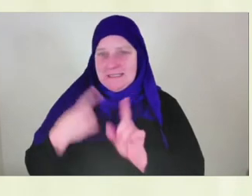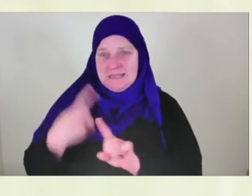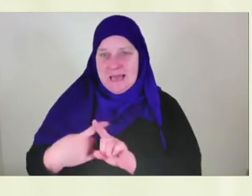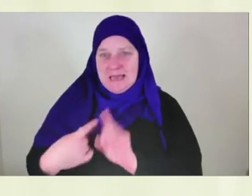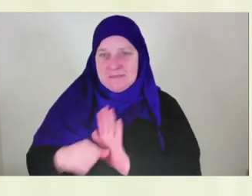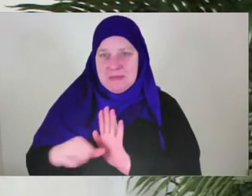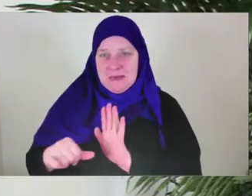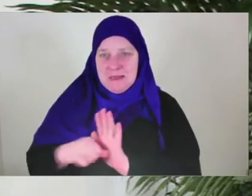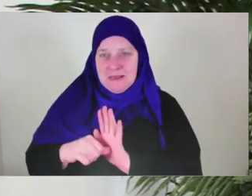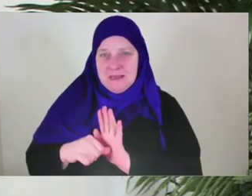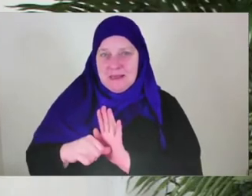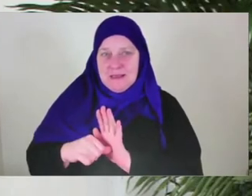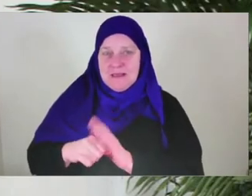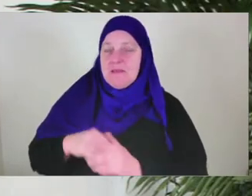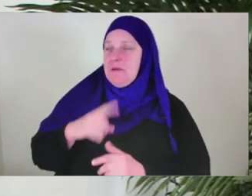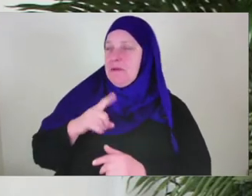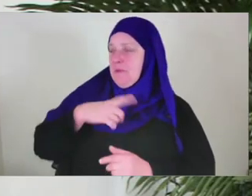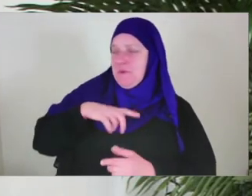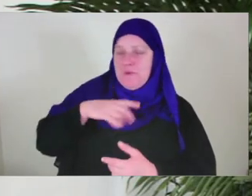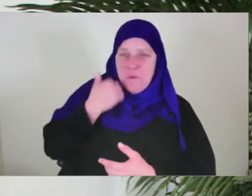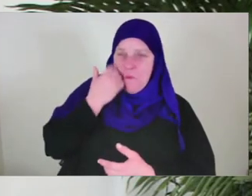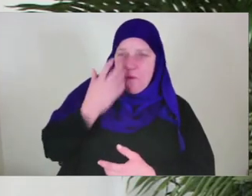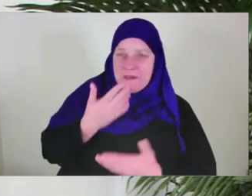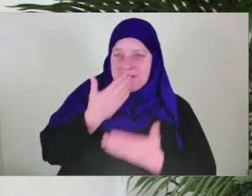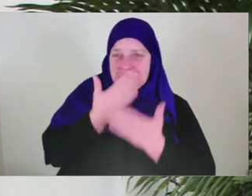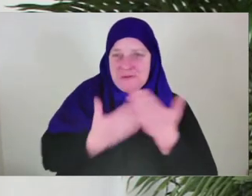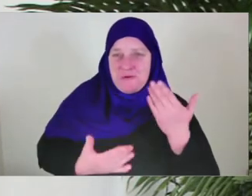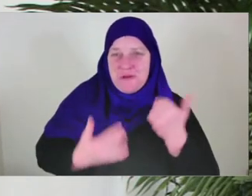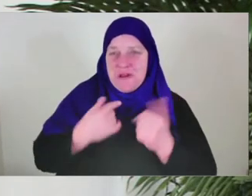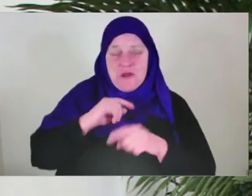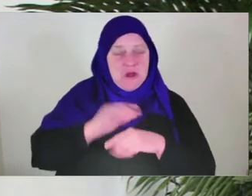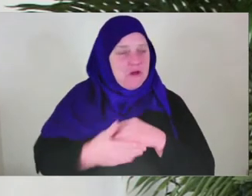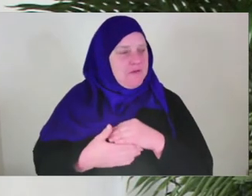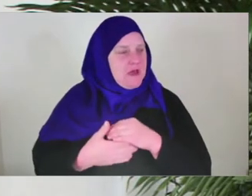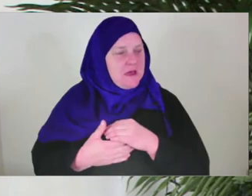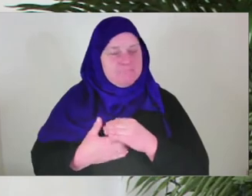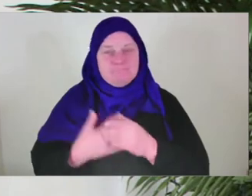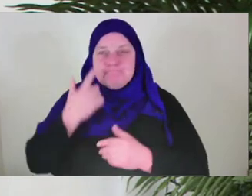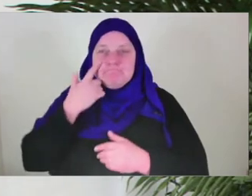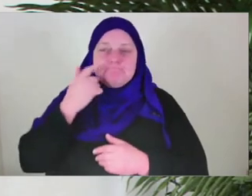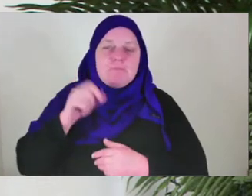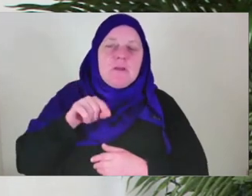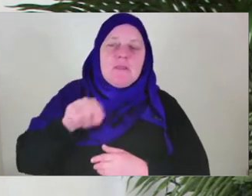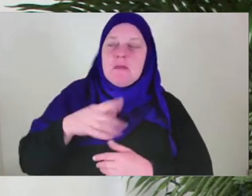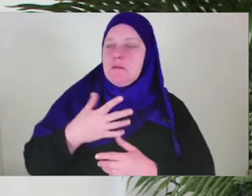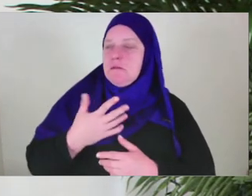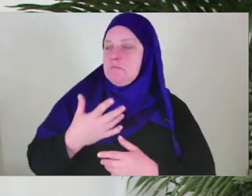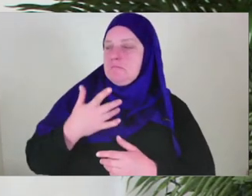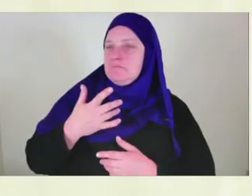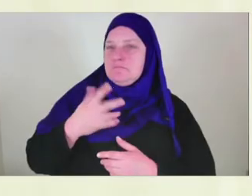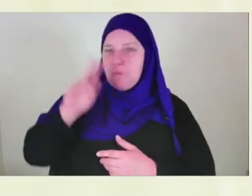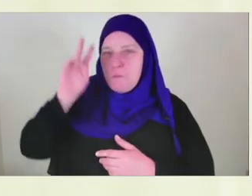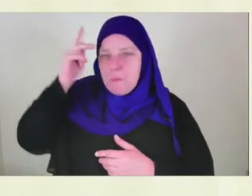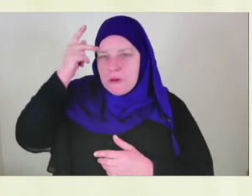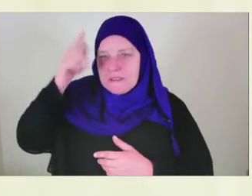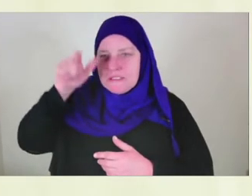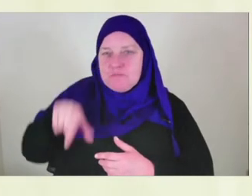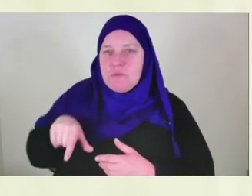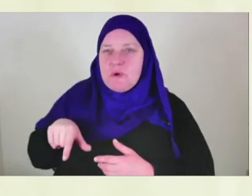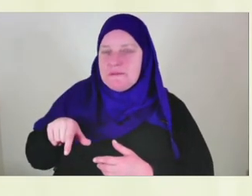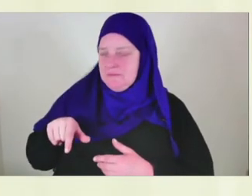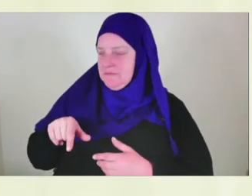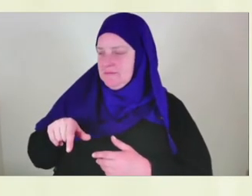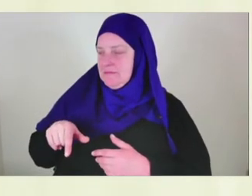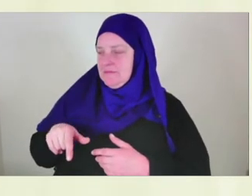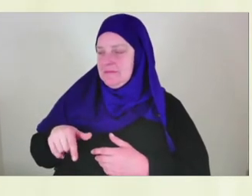are they using? But couldn't you argue that it is because of the reporting and because of the transparency that eventually it gets found out anyway? It gets found out when they're